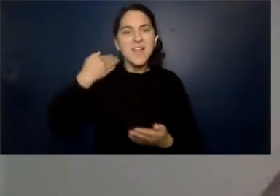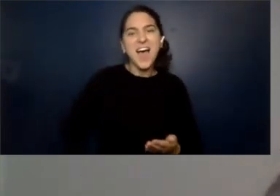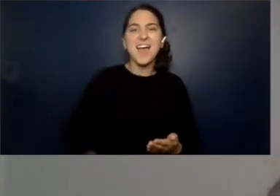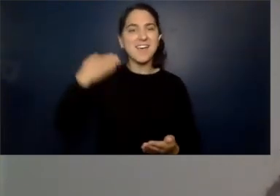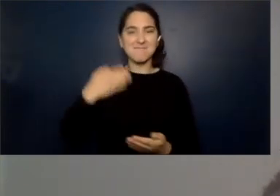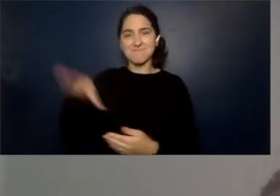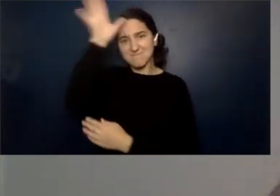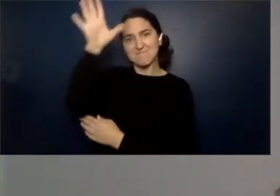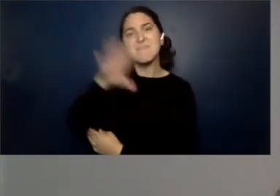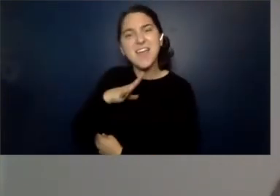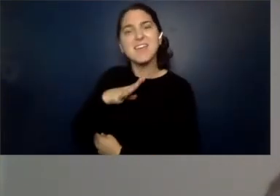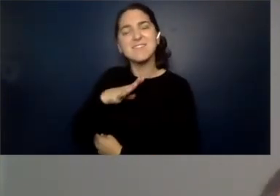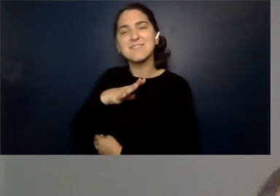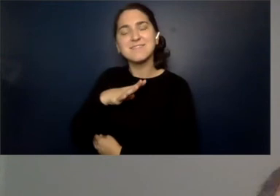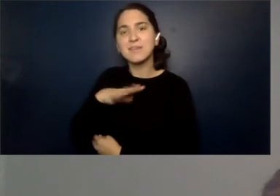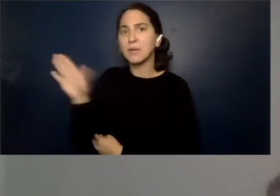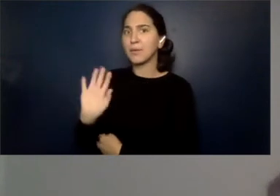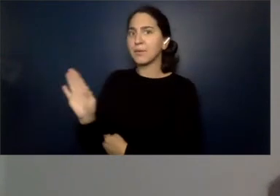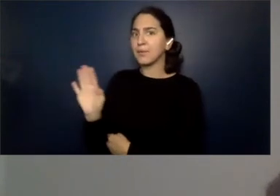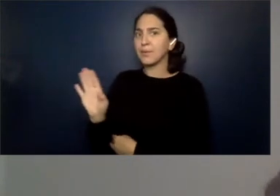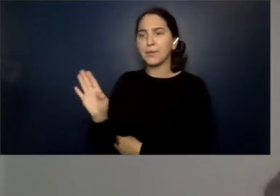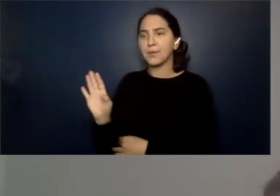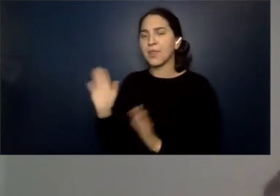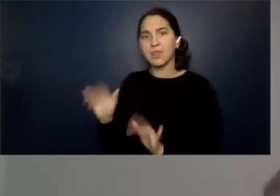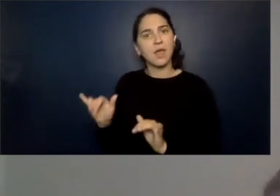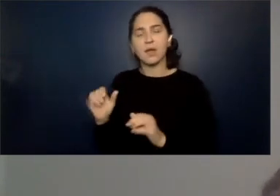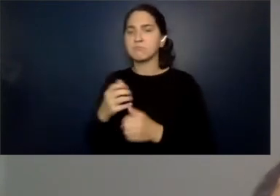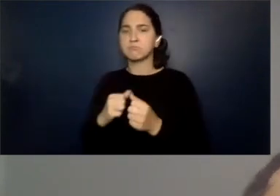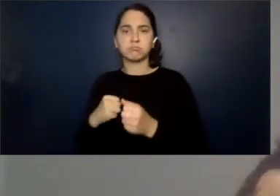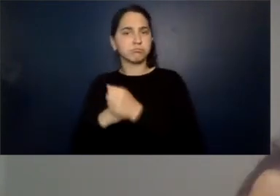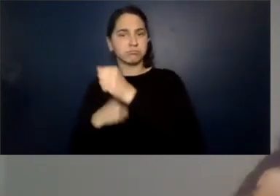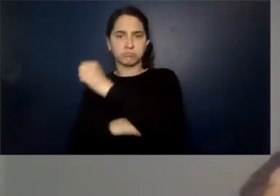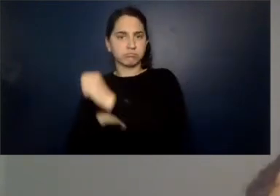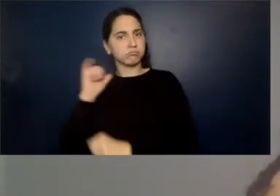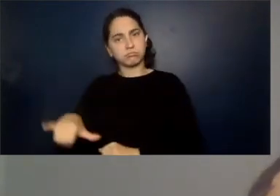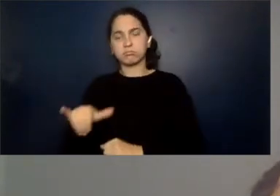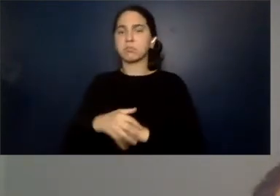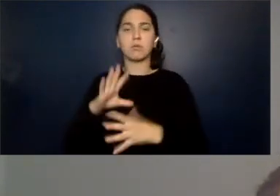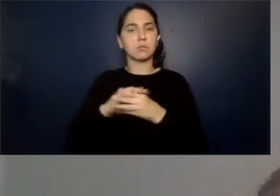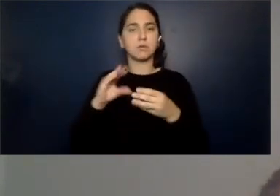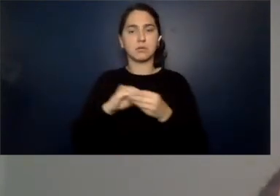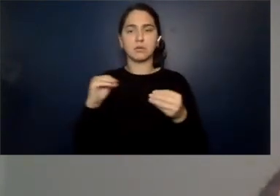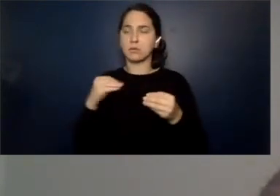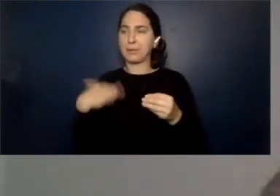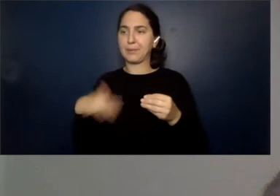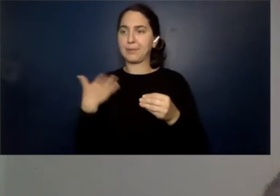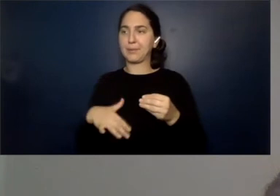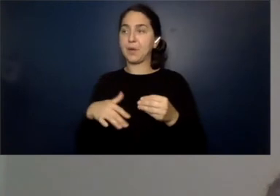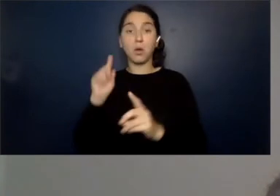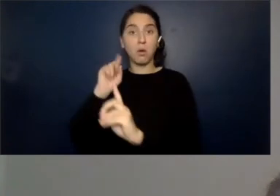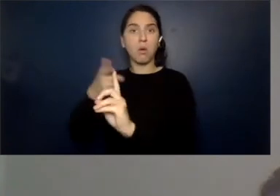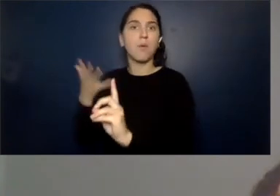Our convention president long ago, Helen Montgomery Barrett, stated it best. Soul freedom